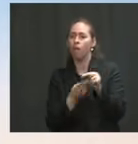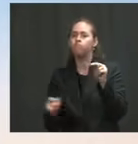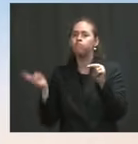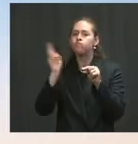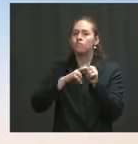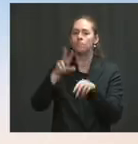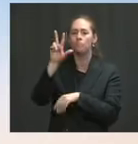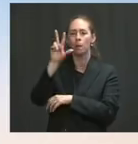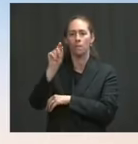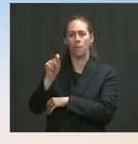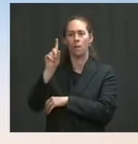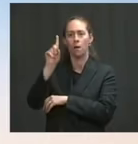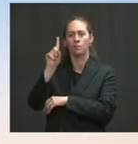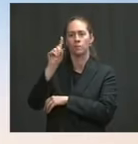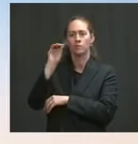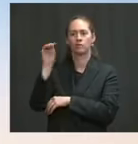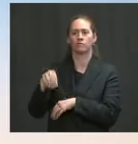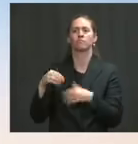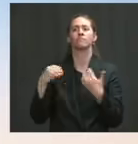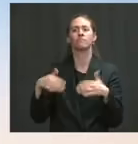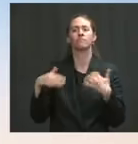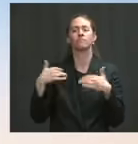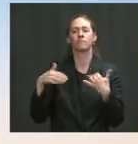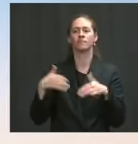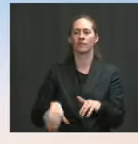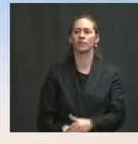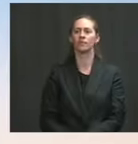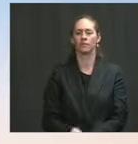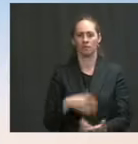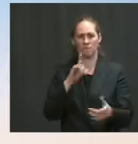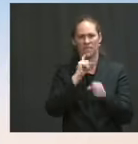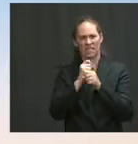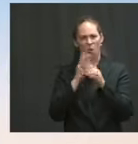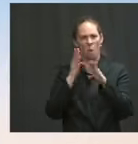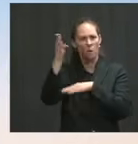their first dose in June. In Florida, the adult vaccination rate increased by